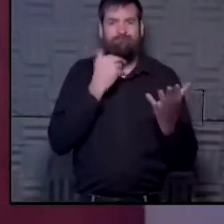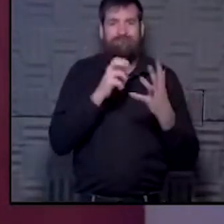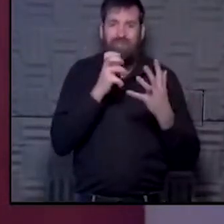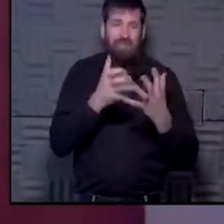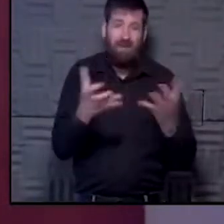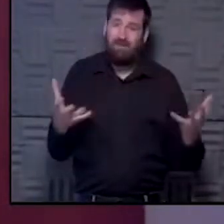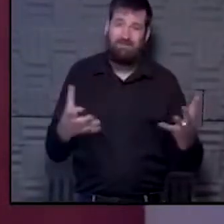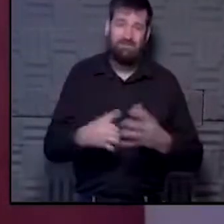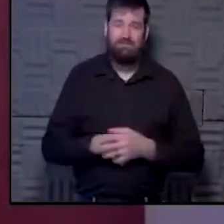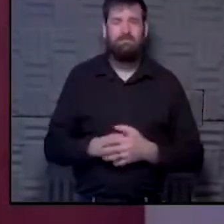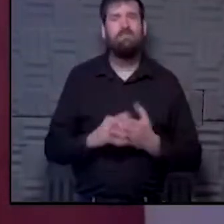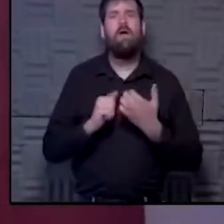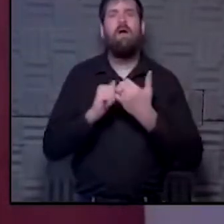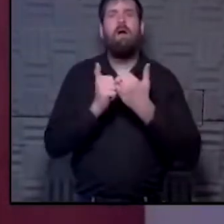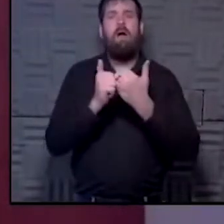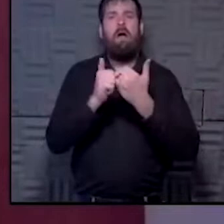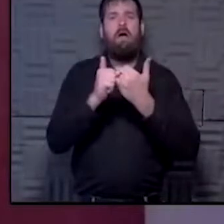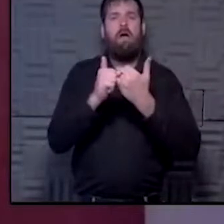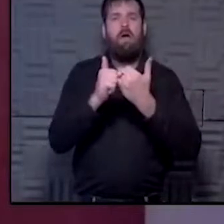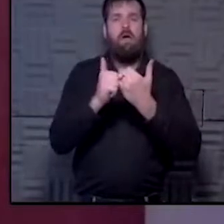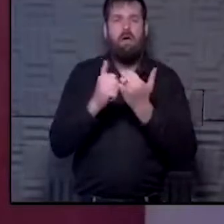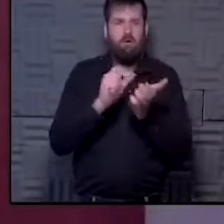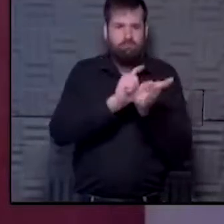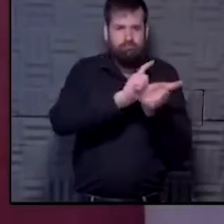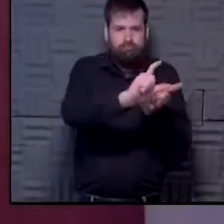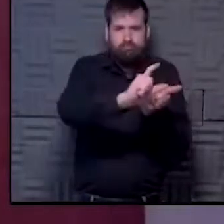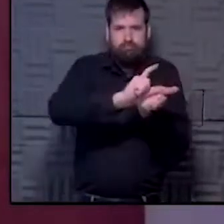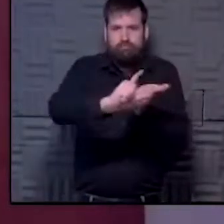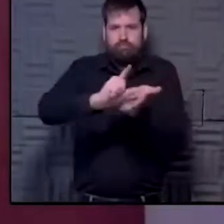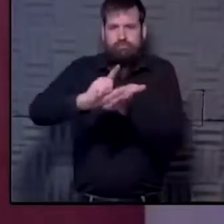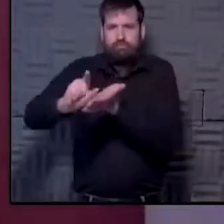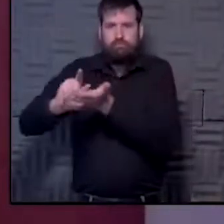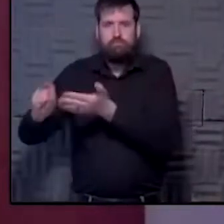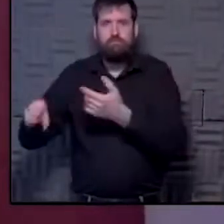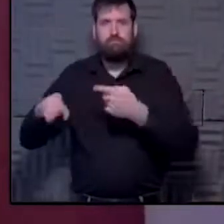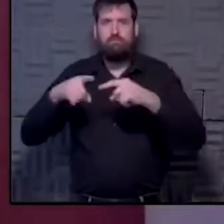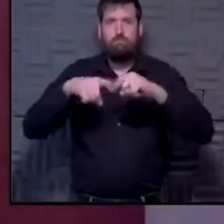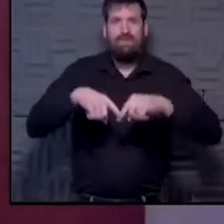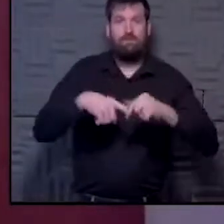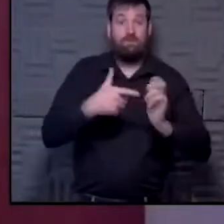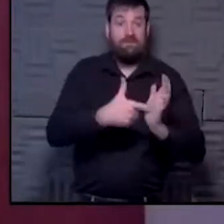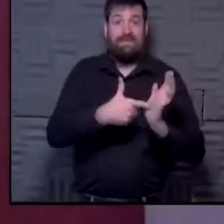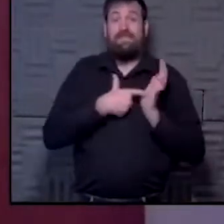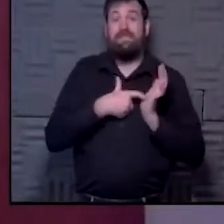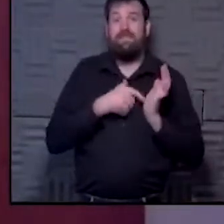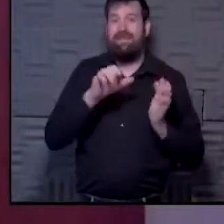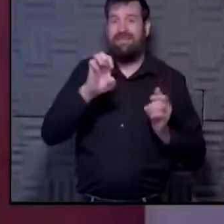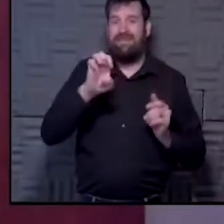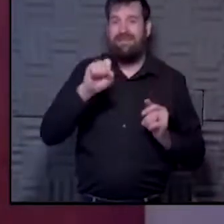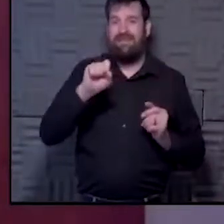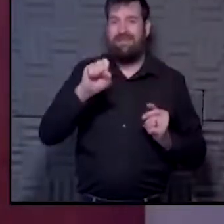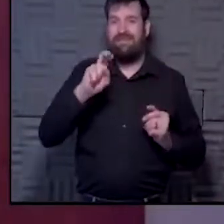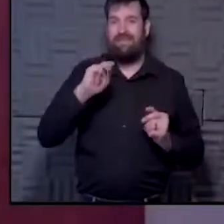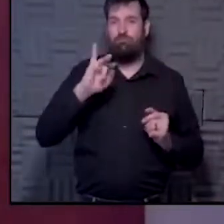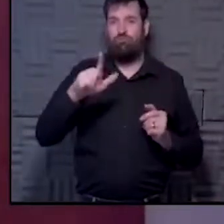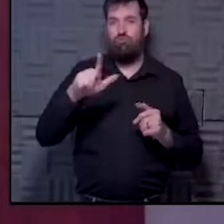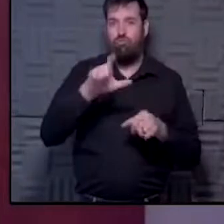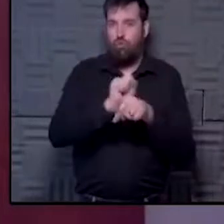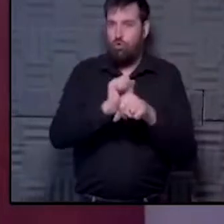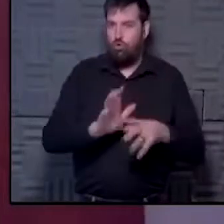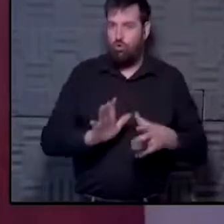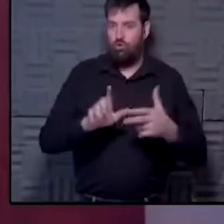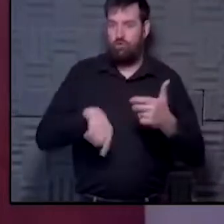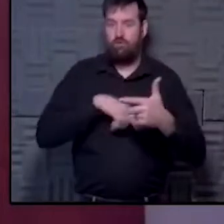how then do we allocate? We do it on the basis of essential workers, of course,